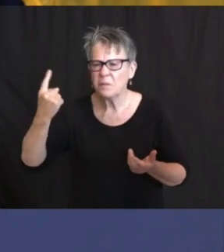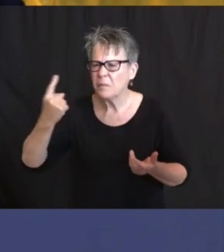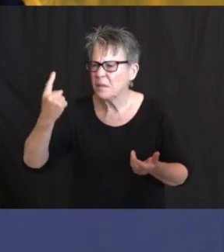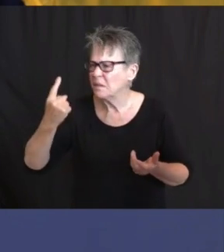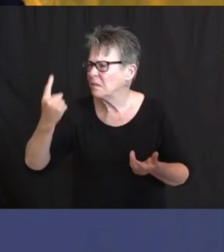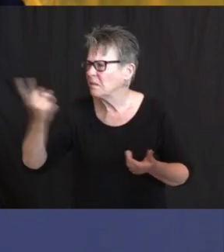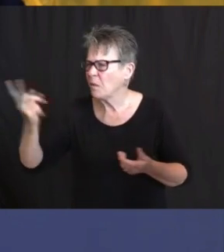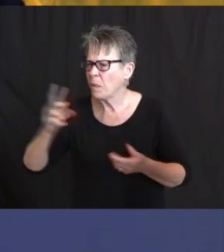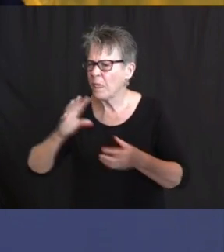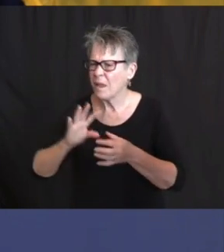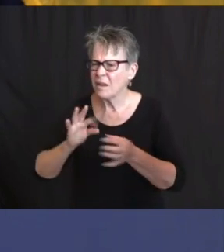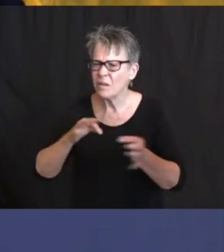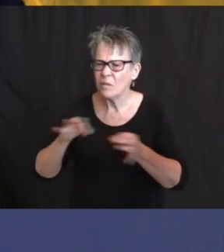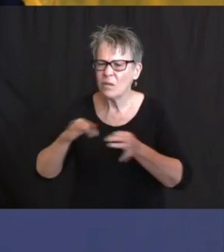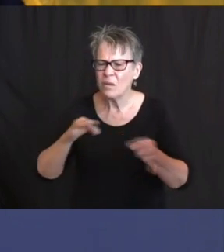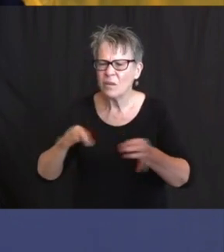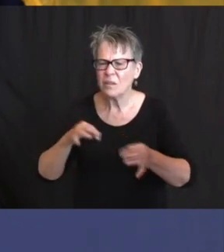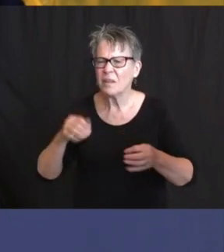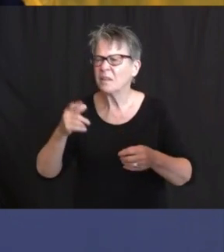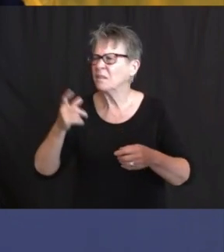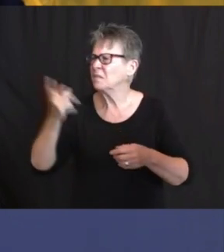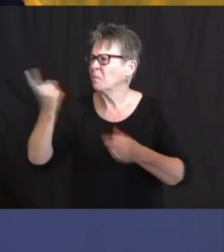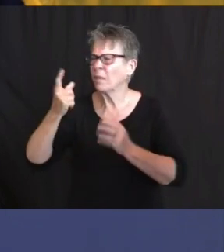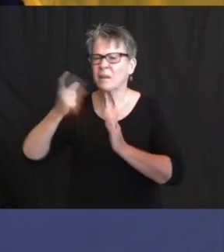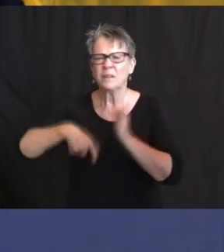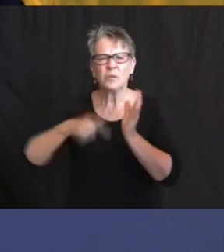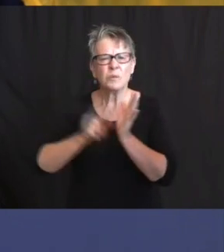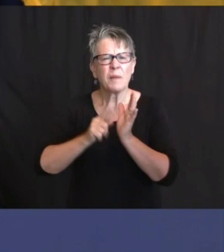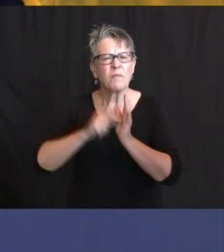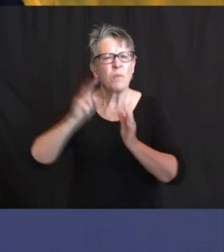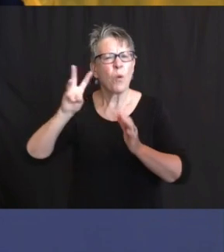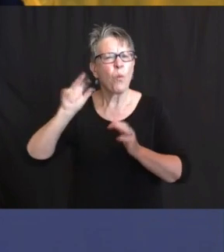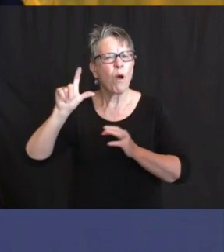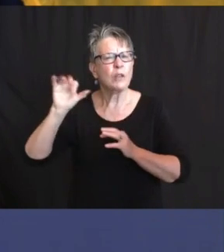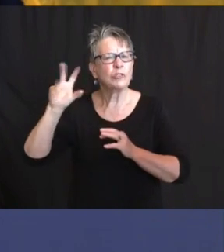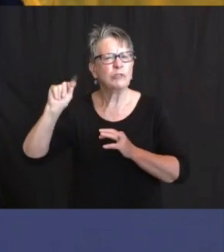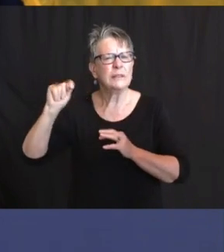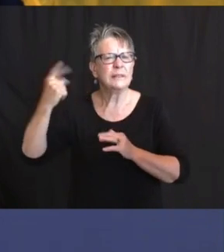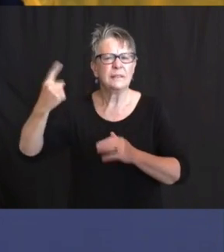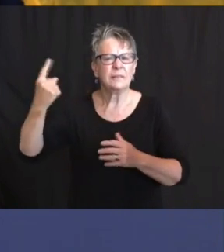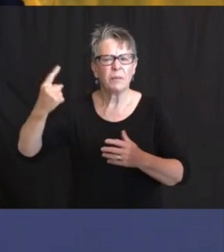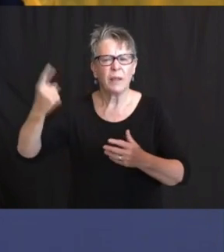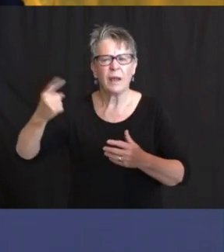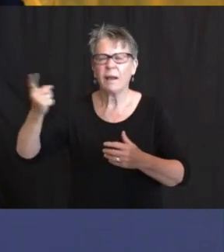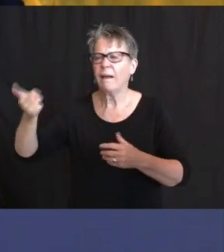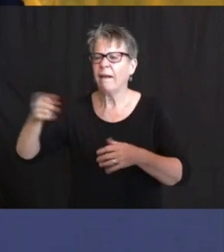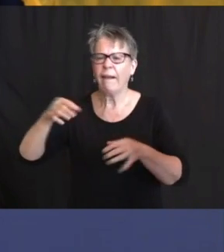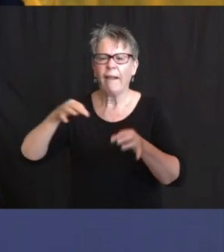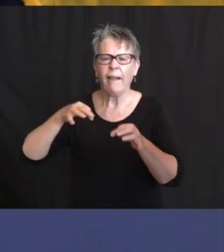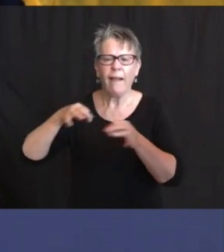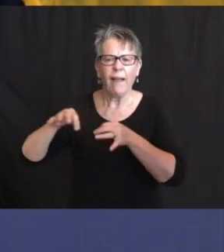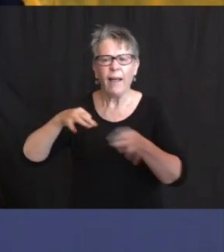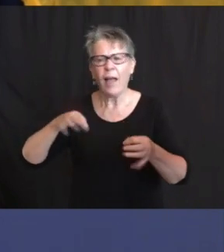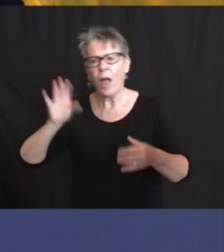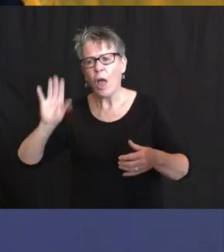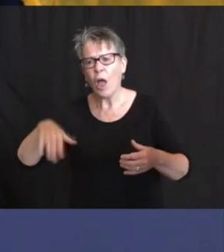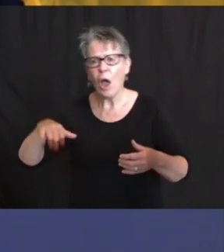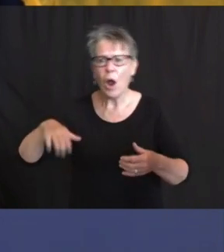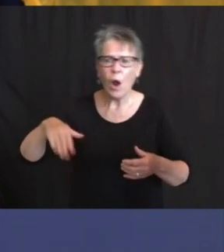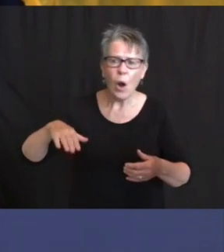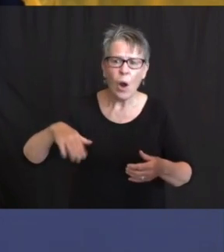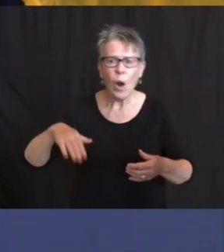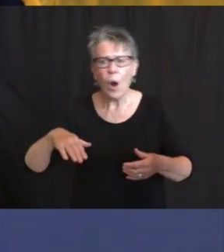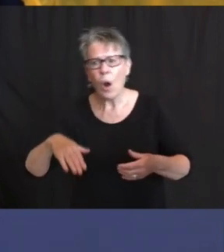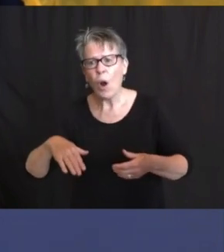virus. I'm not sure you all, we spoke a little about it earlier, how it spreads, really, really helpful.